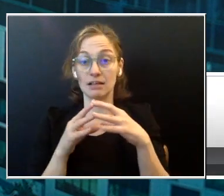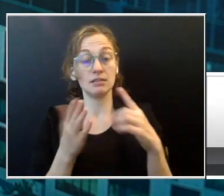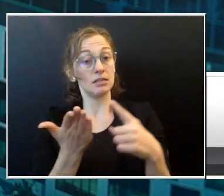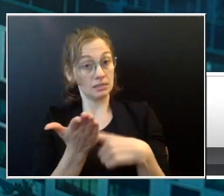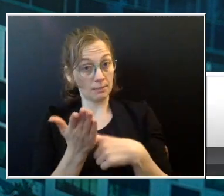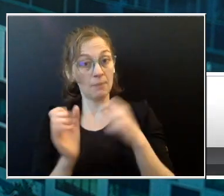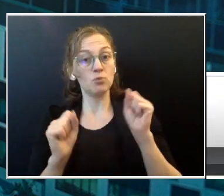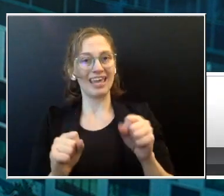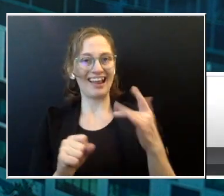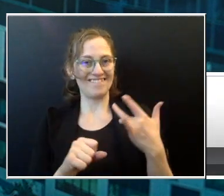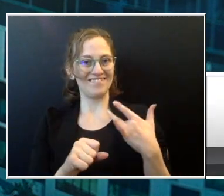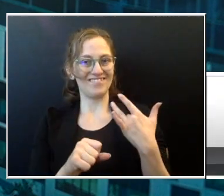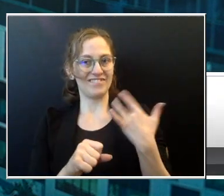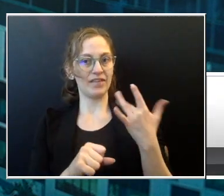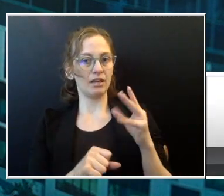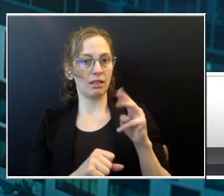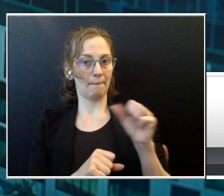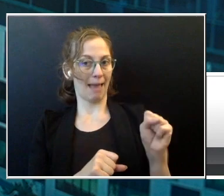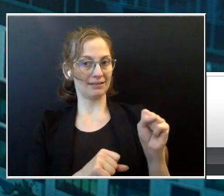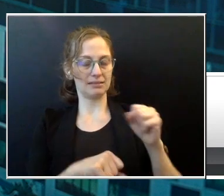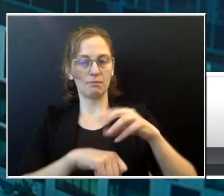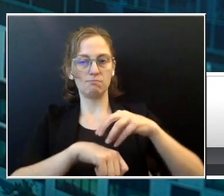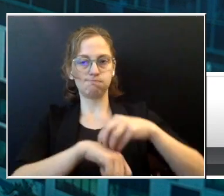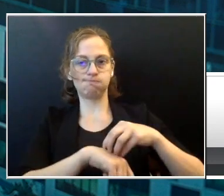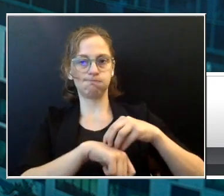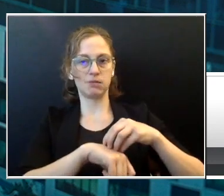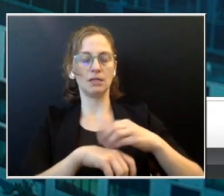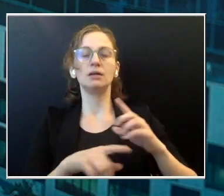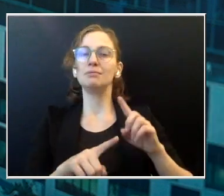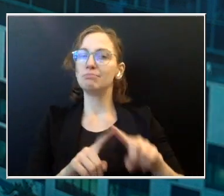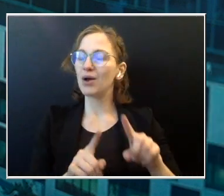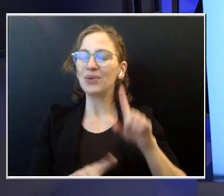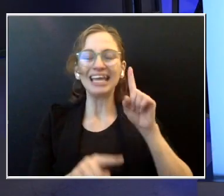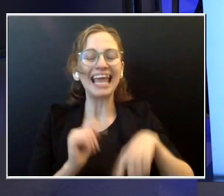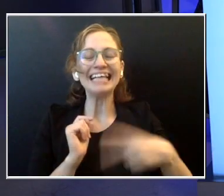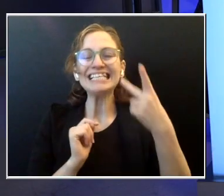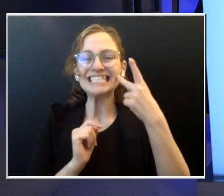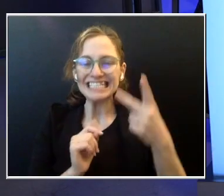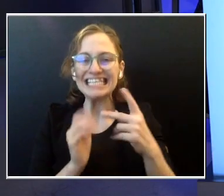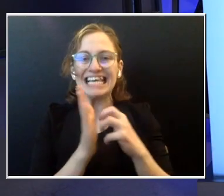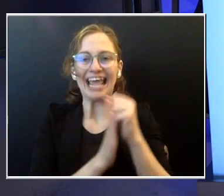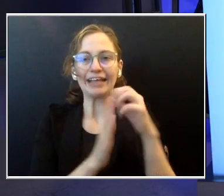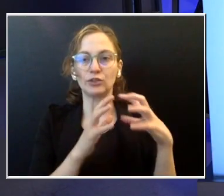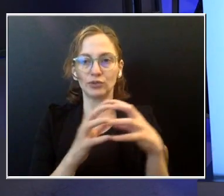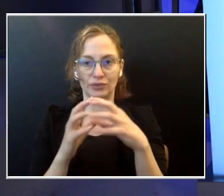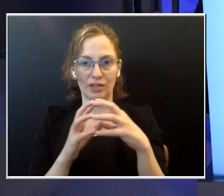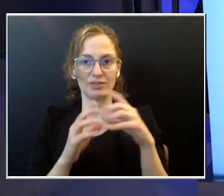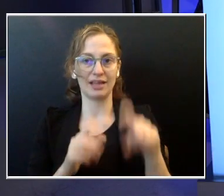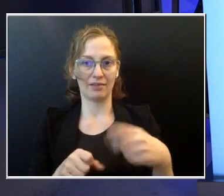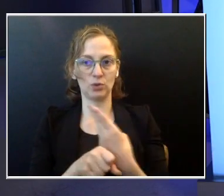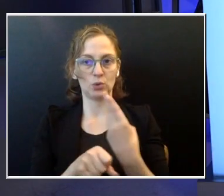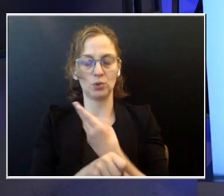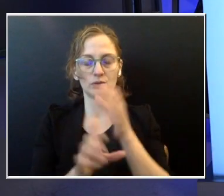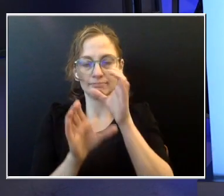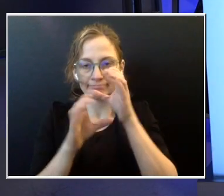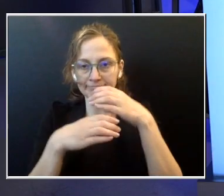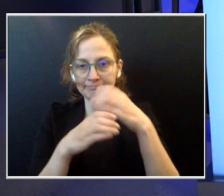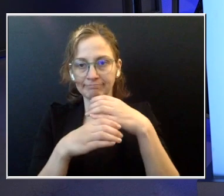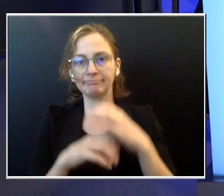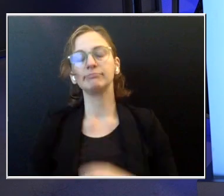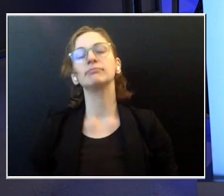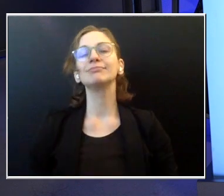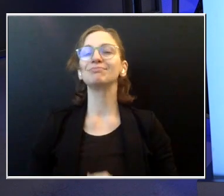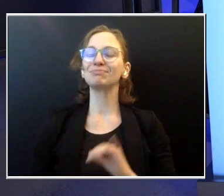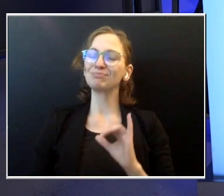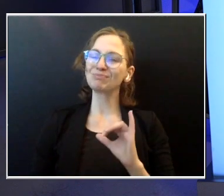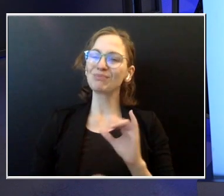see individual cancer cells, only under the microscope. So Dr. Larson, I'm going to stick with you. Okay. Get our takeaways today. What's the big takeaway